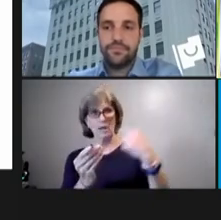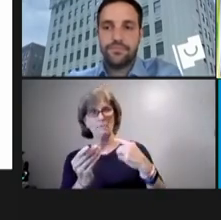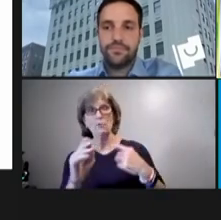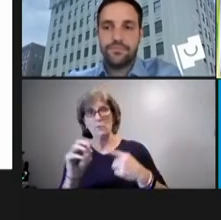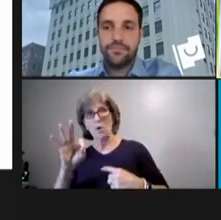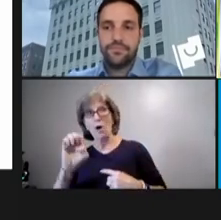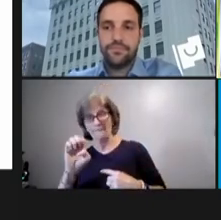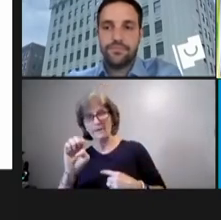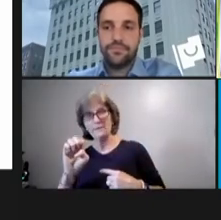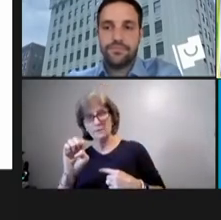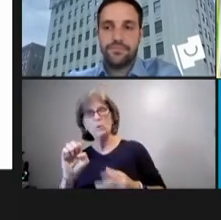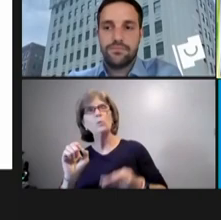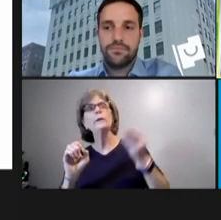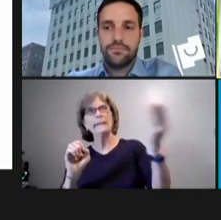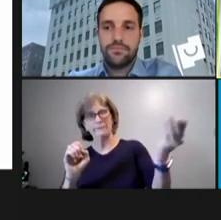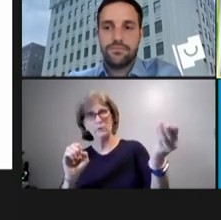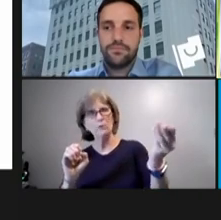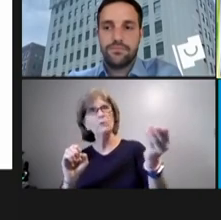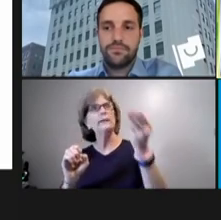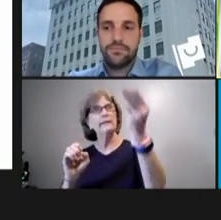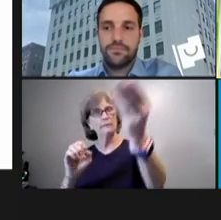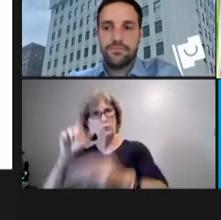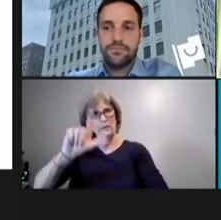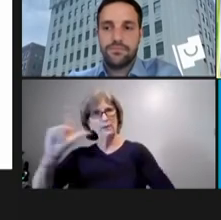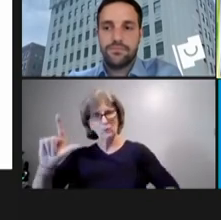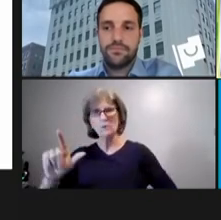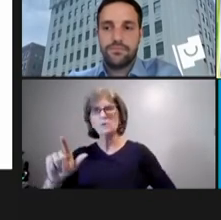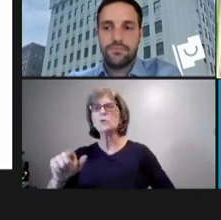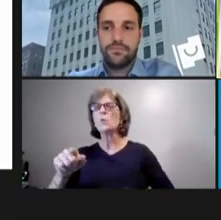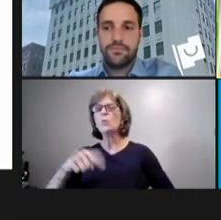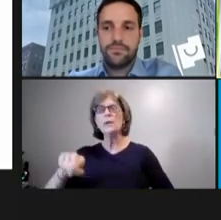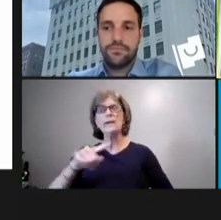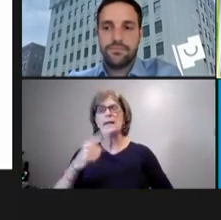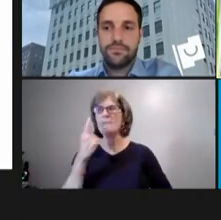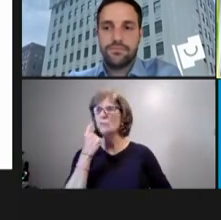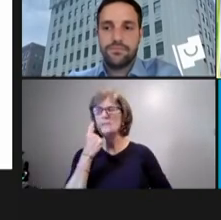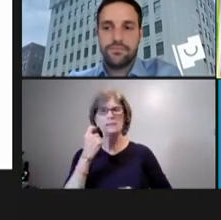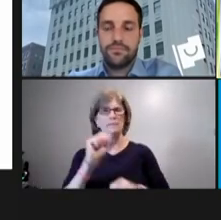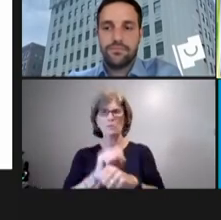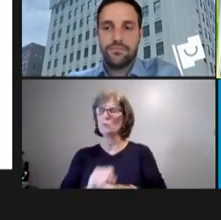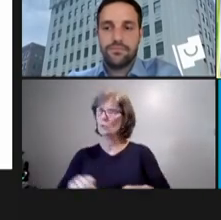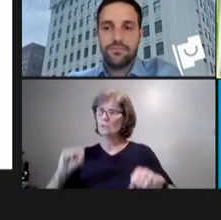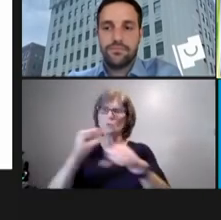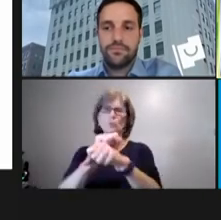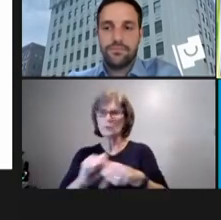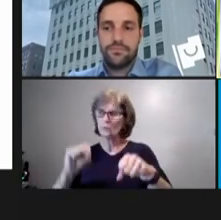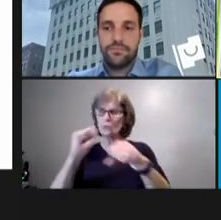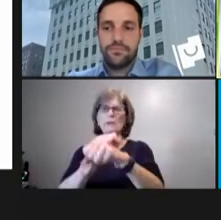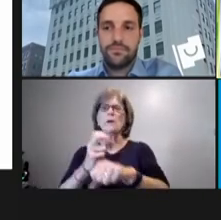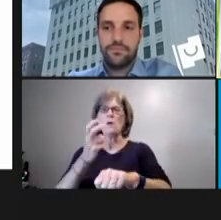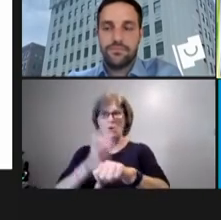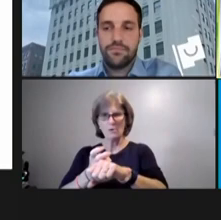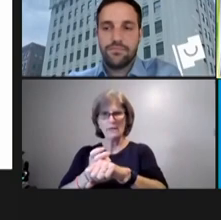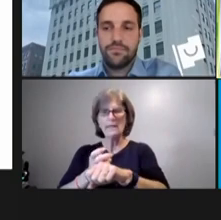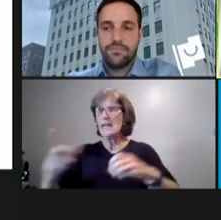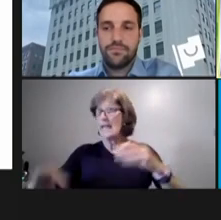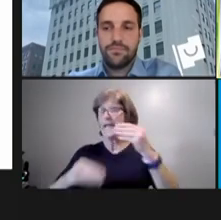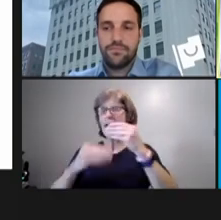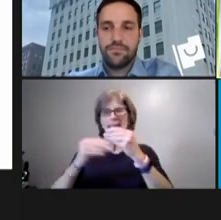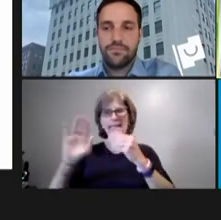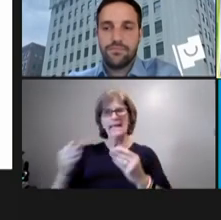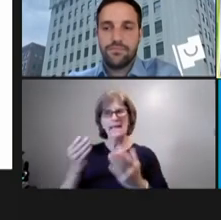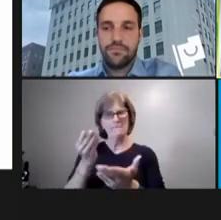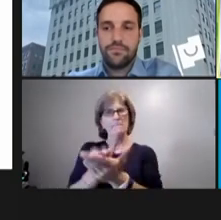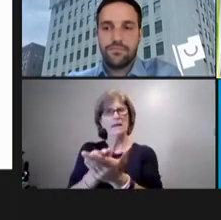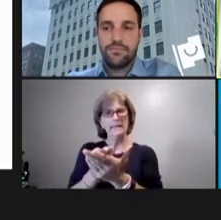necessary. So we've worked really hard and really appreciate the opportunity to add this housing stabilization program money